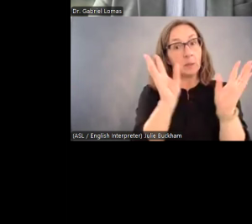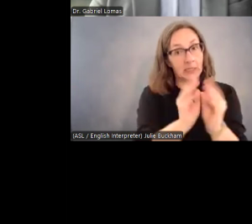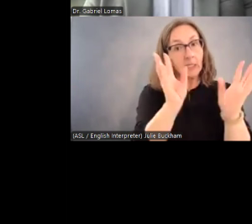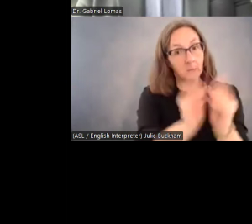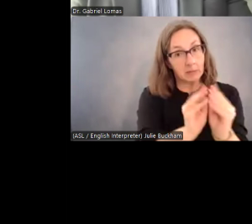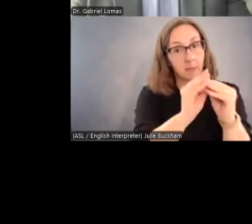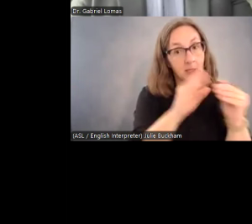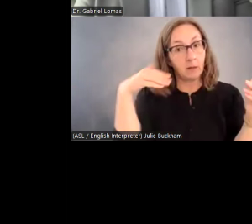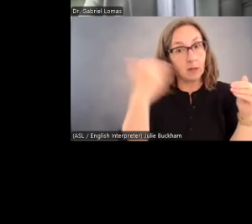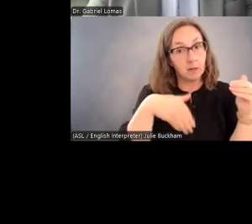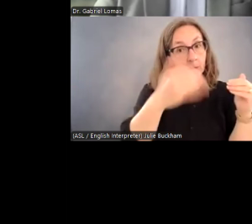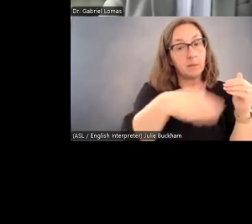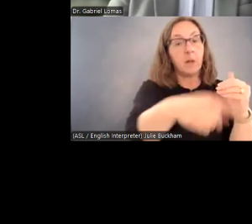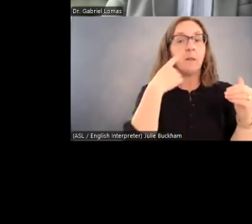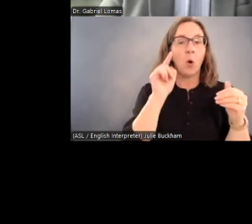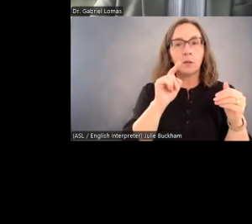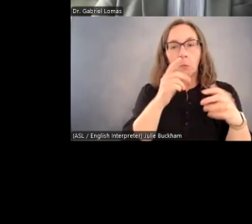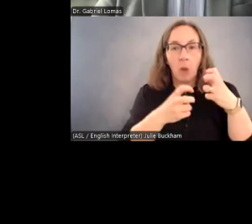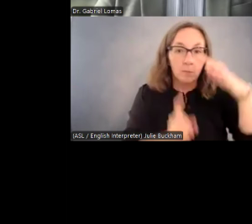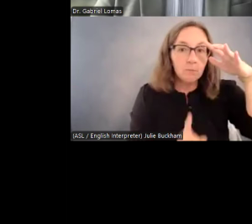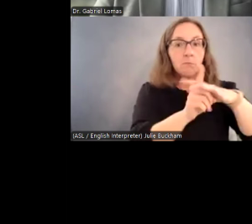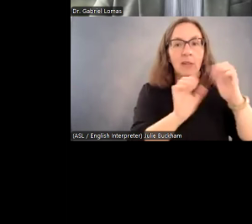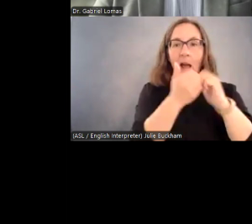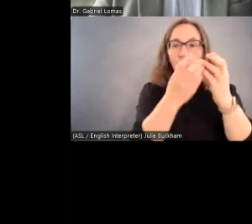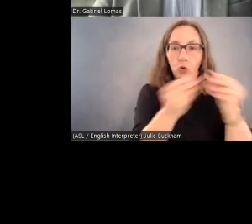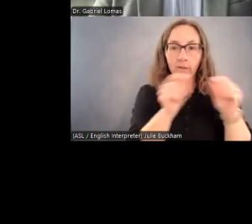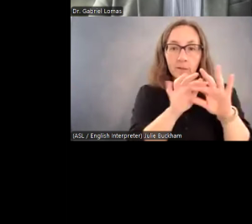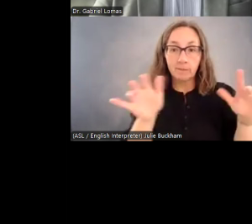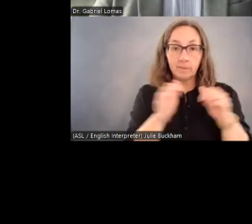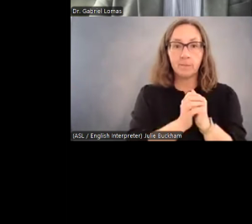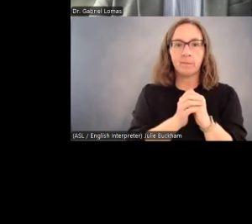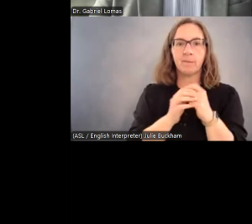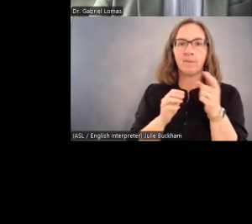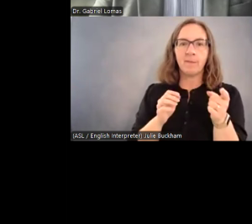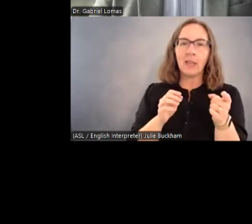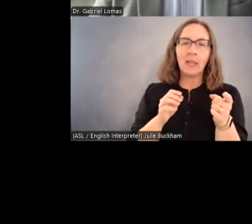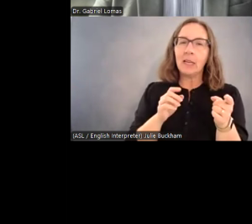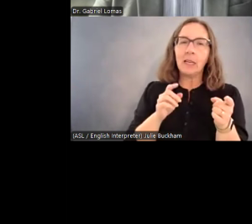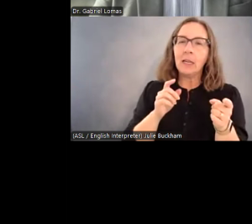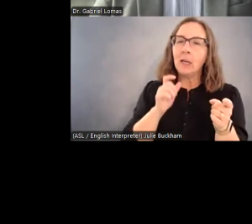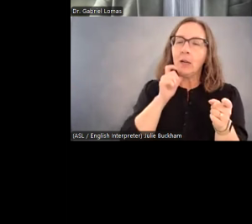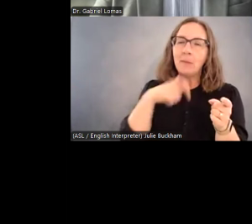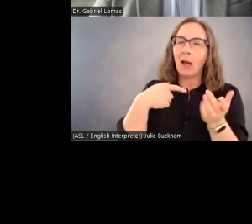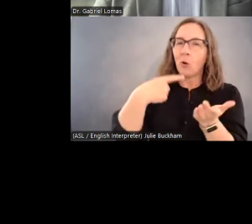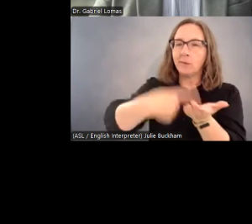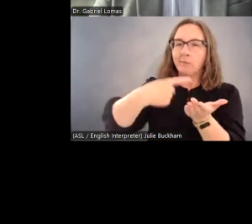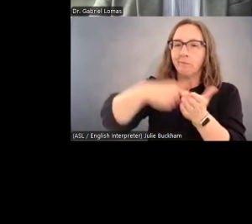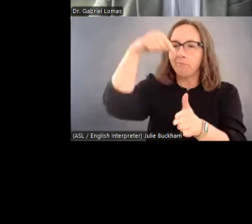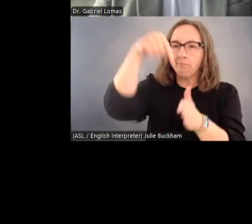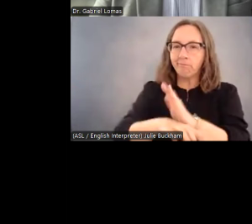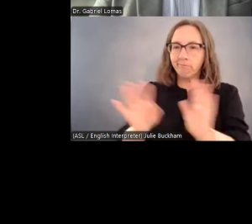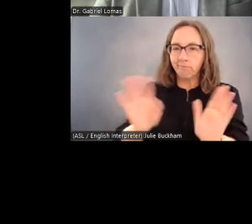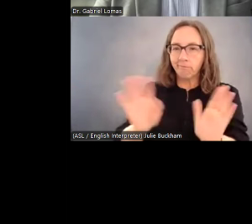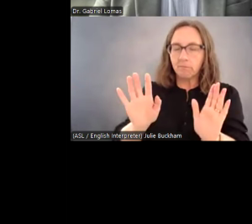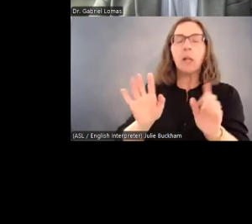troubleshooting and problem solving. Next slide. I'm not going to take the time at all to go through this, but